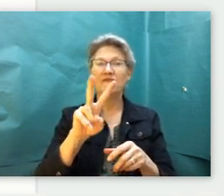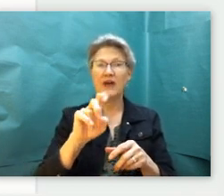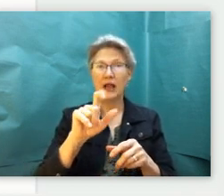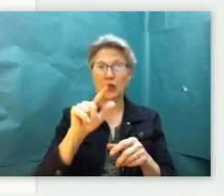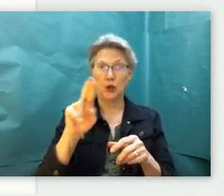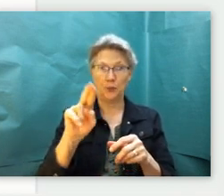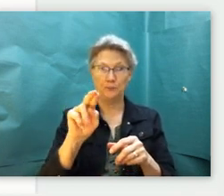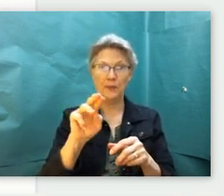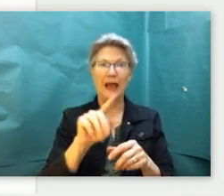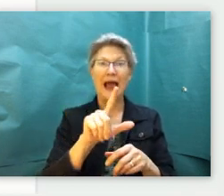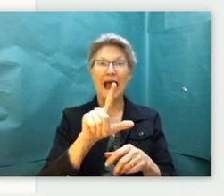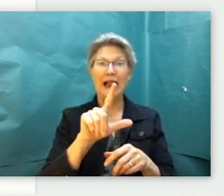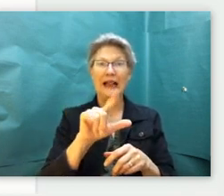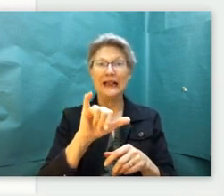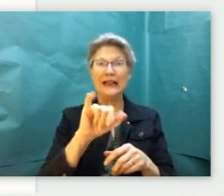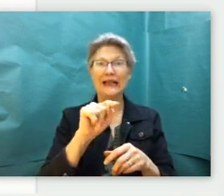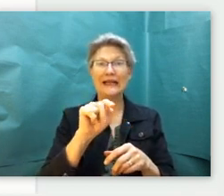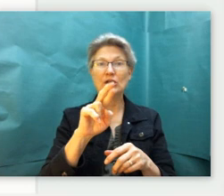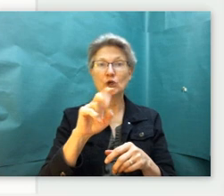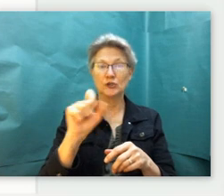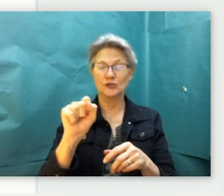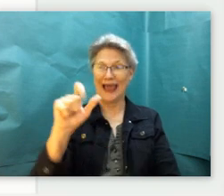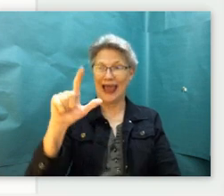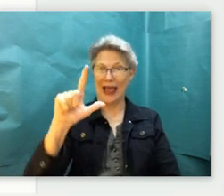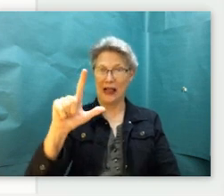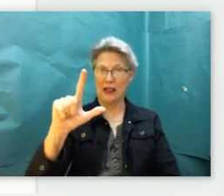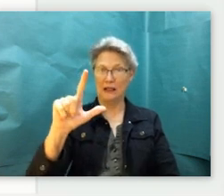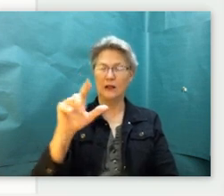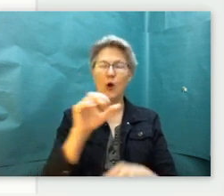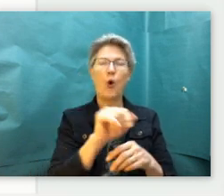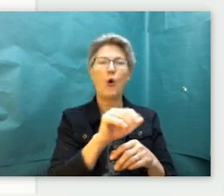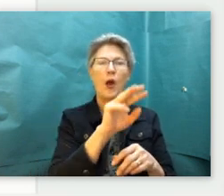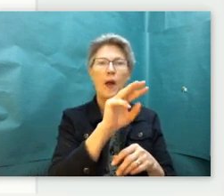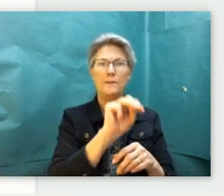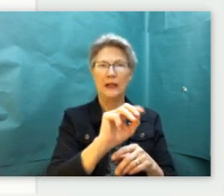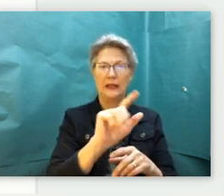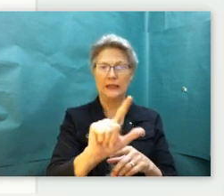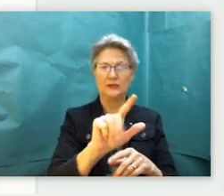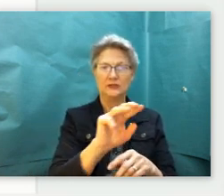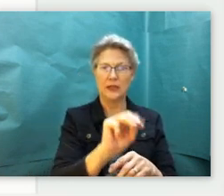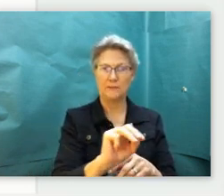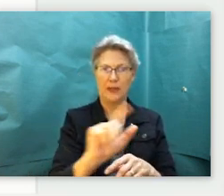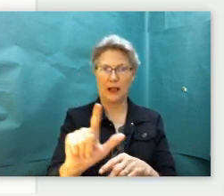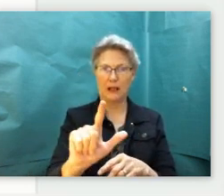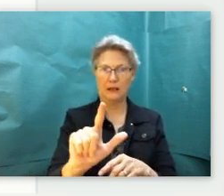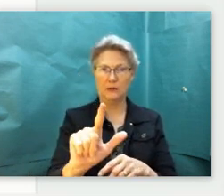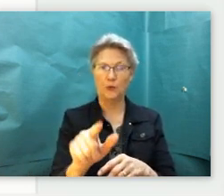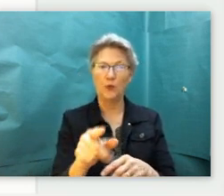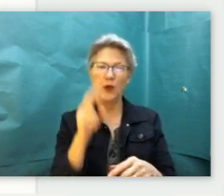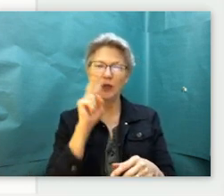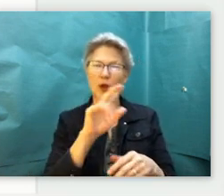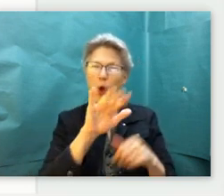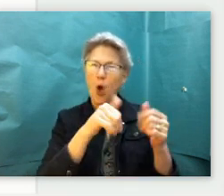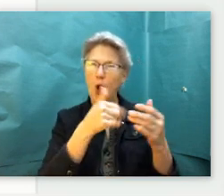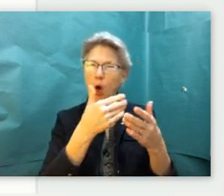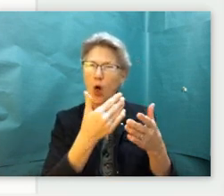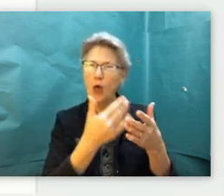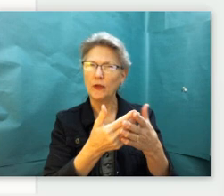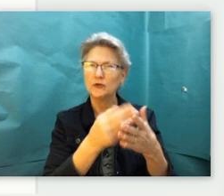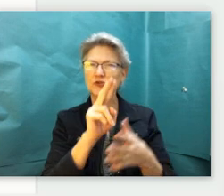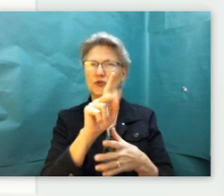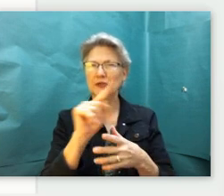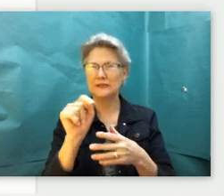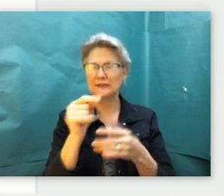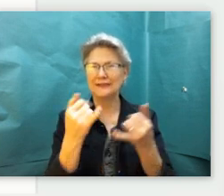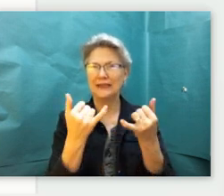in uppercase L, or milliliters, a lowercase m and an uppercase L. We'll look at all of those today. Now,